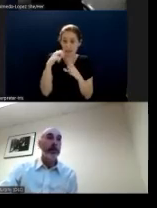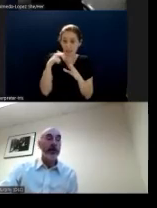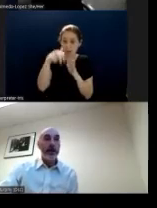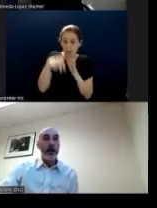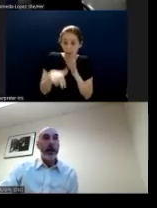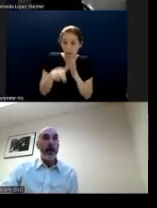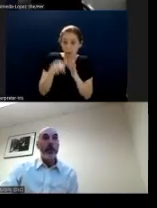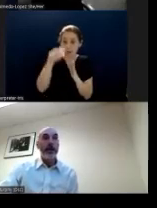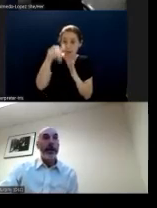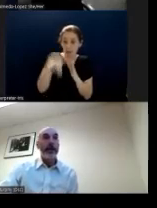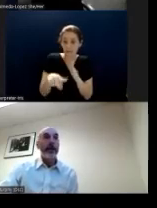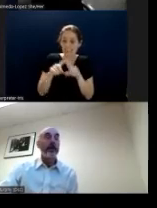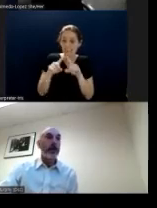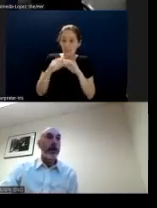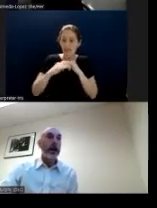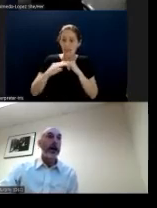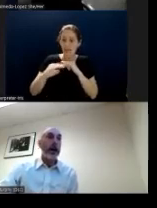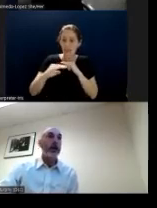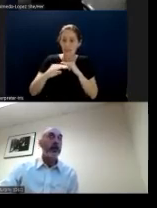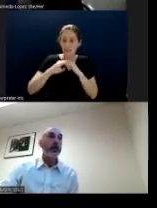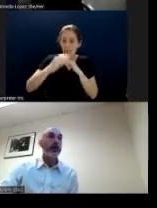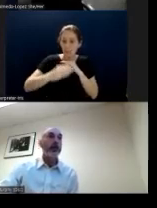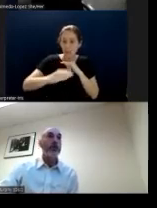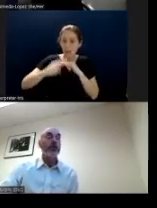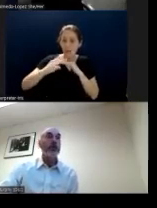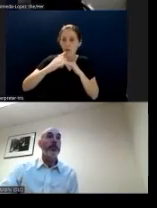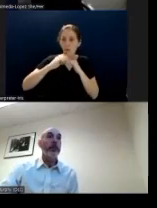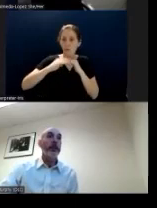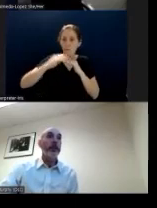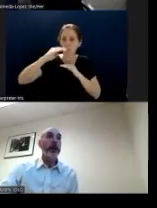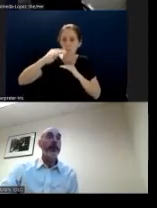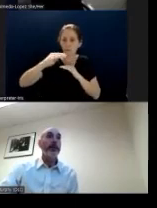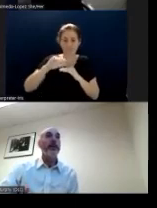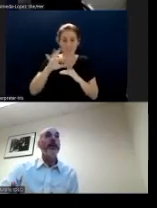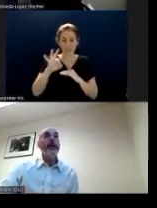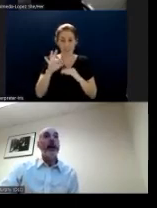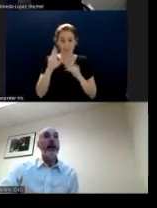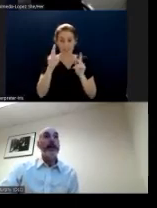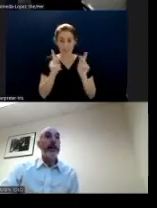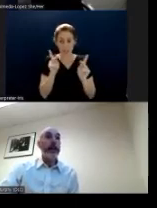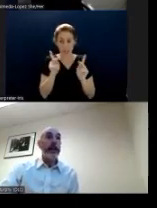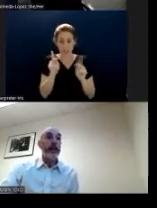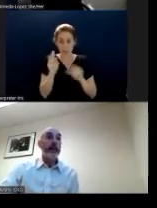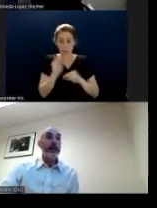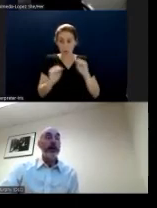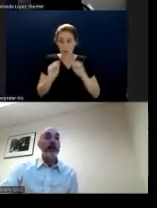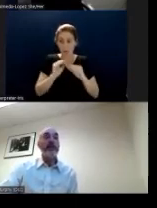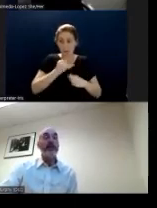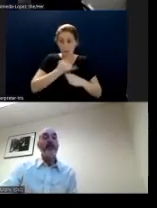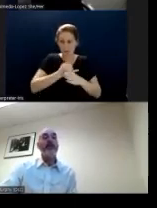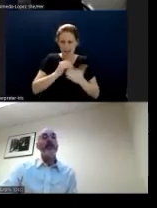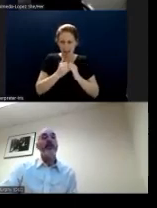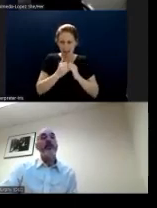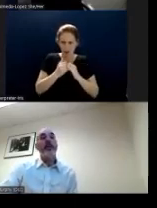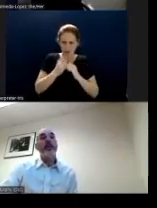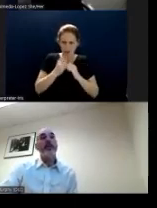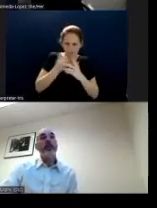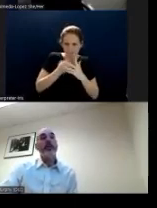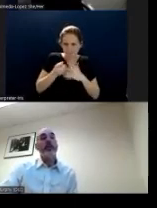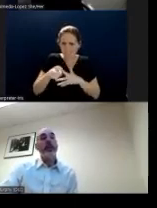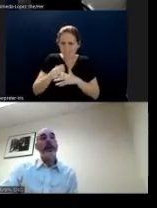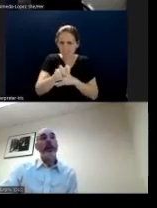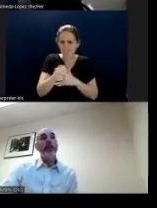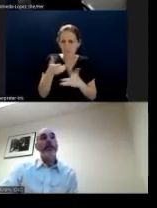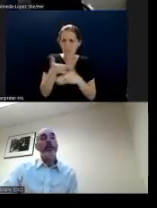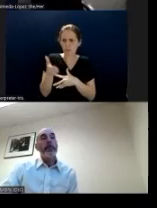level? And if so, how would a person with a mobility impairment navigate those types of issues